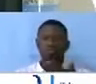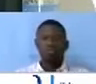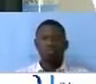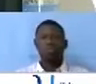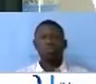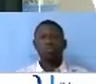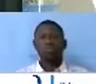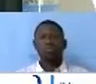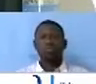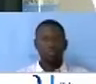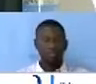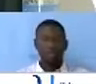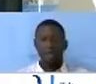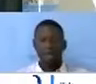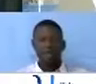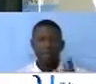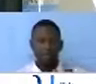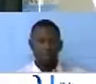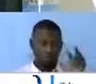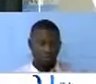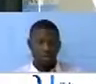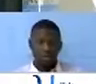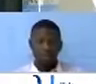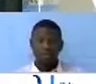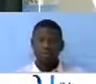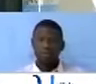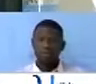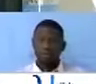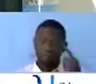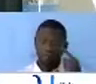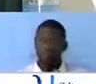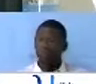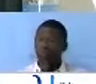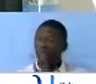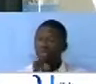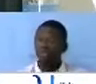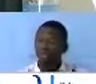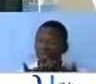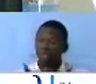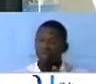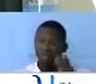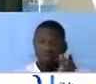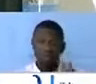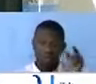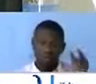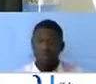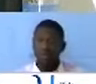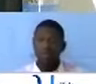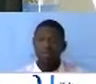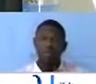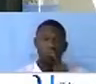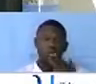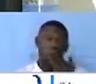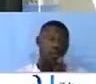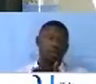You could have had a witness. You haven't offered any.